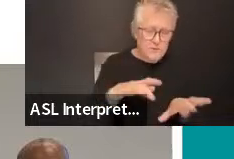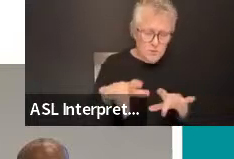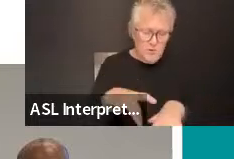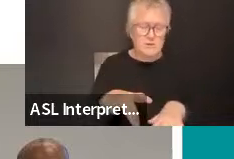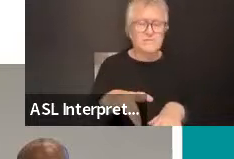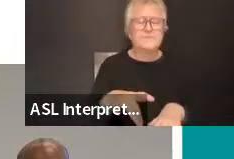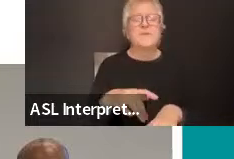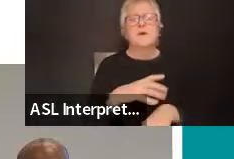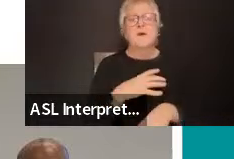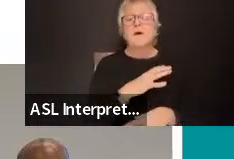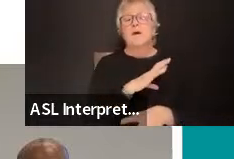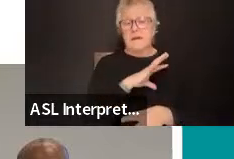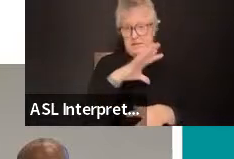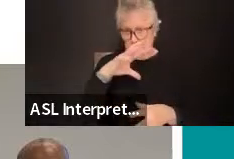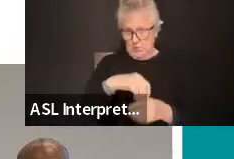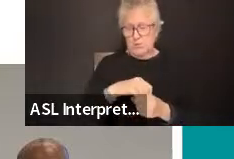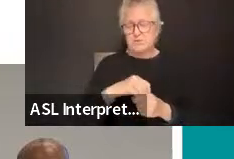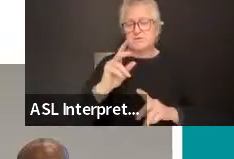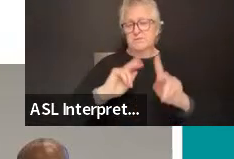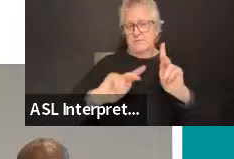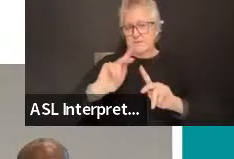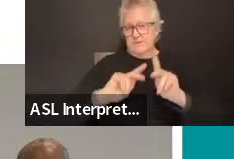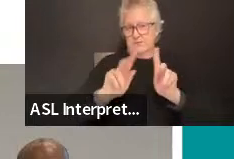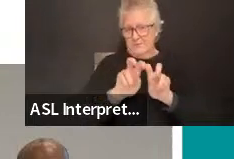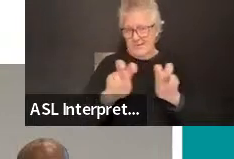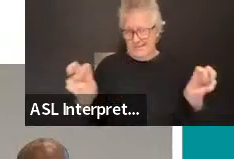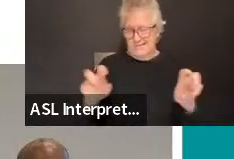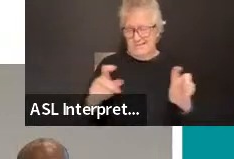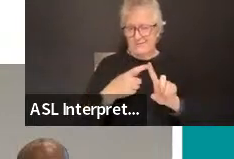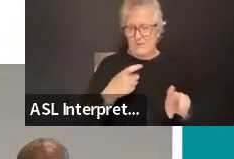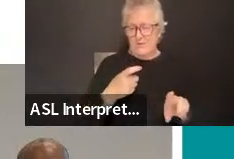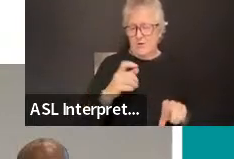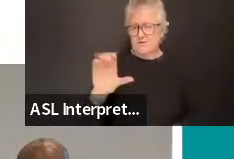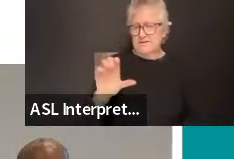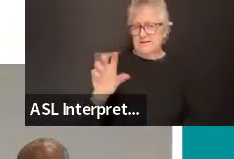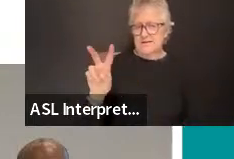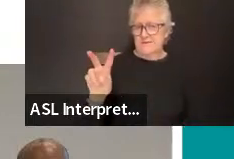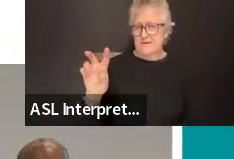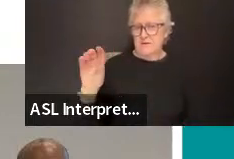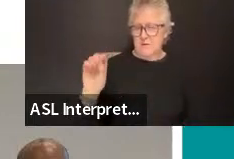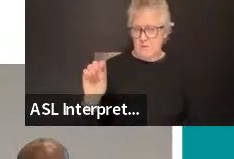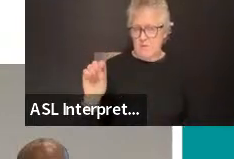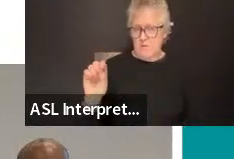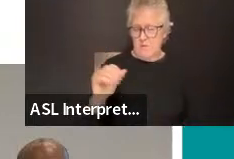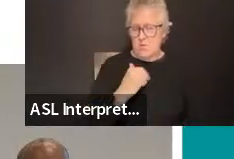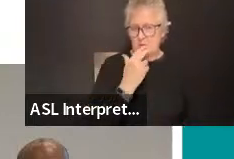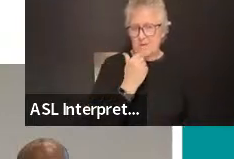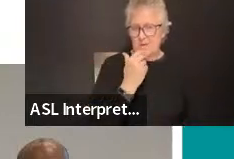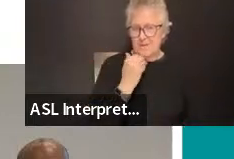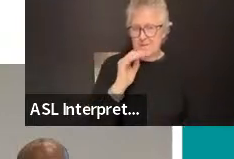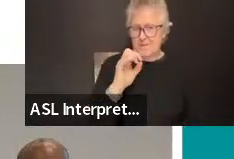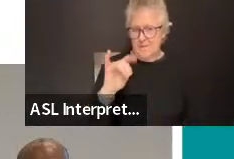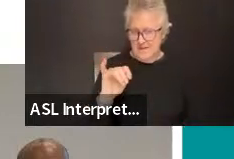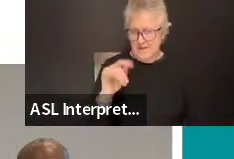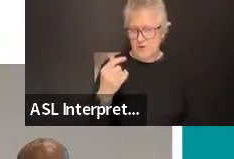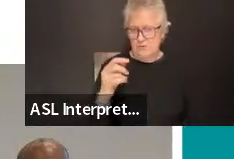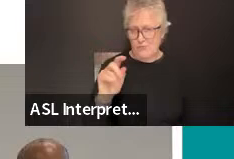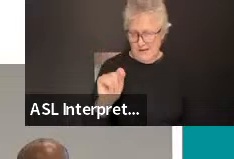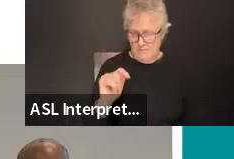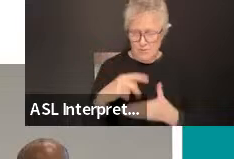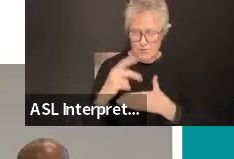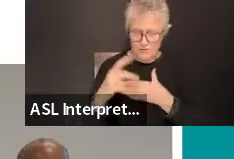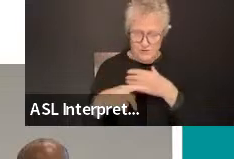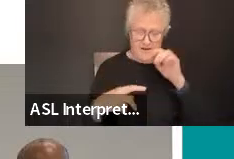from our CBO mini grant program cohort. So it's nice to leverage those